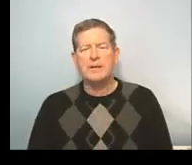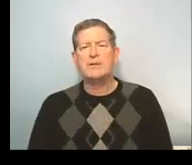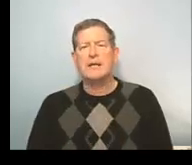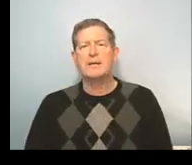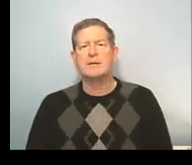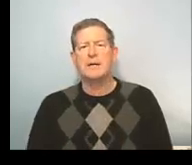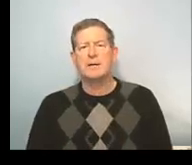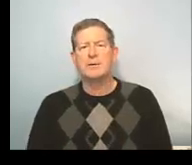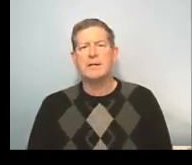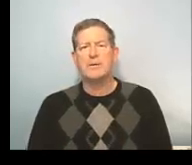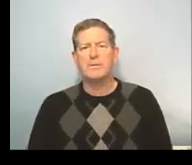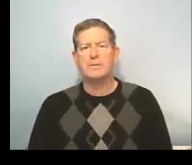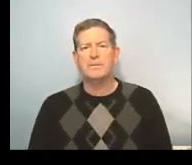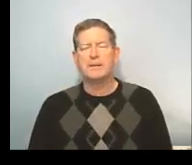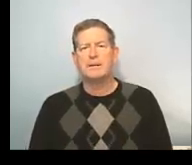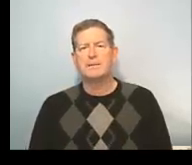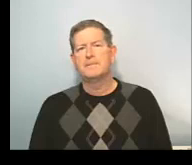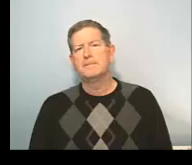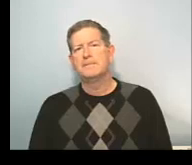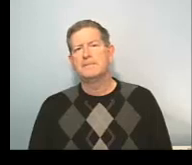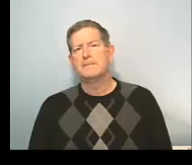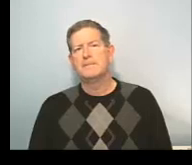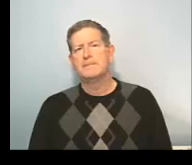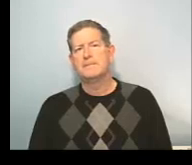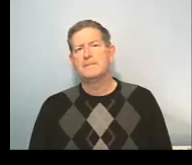hear you try and say this yourself.